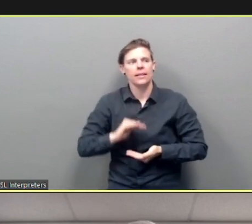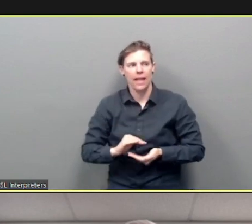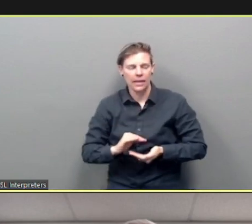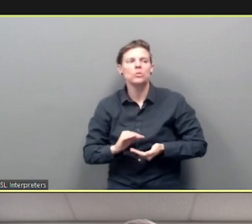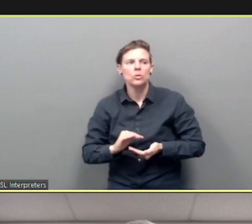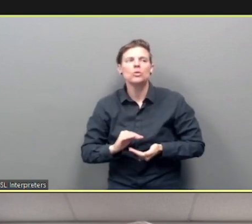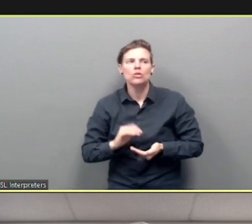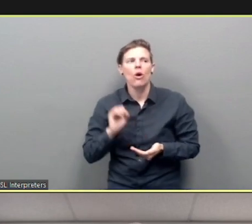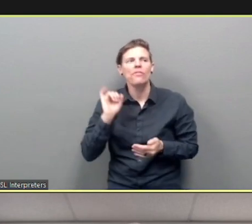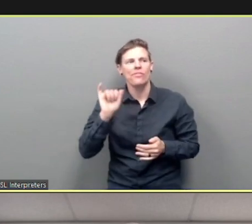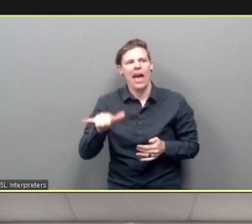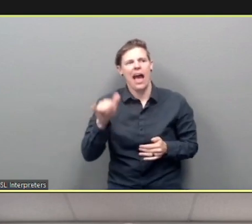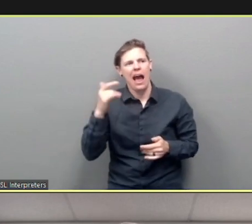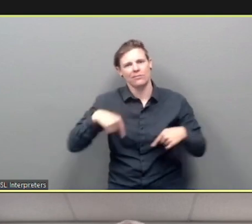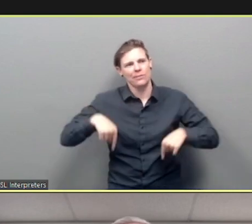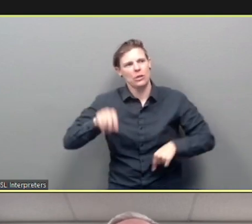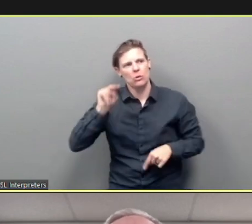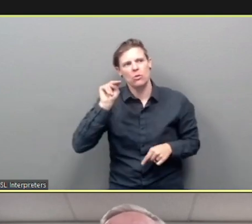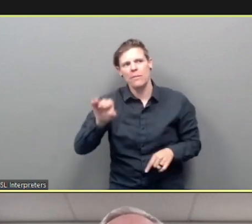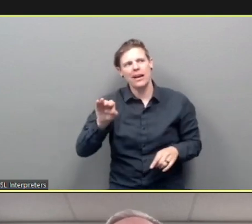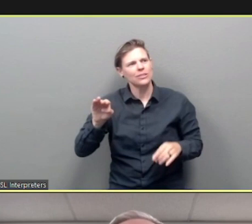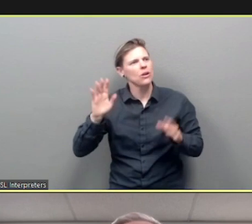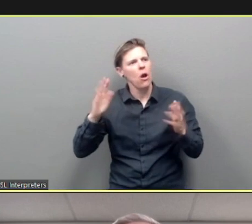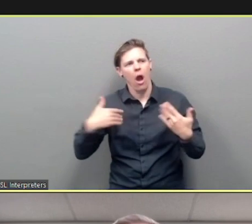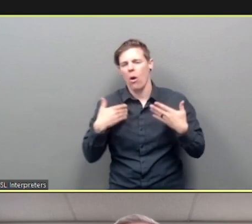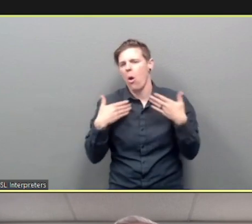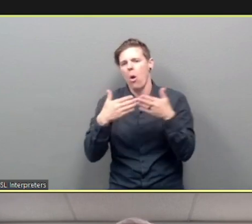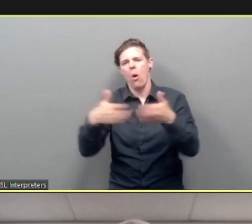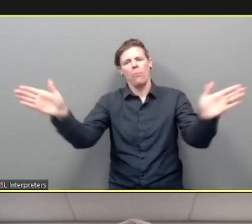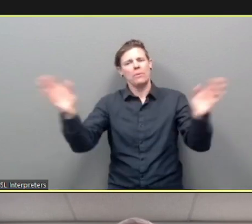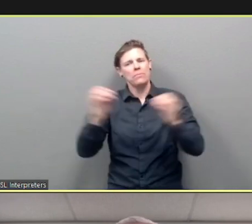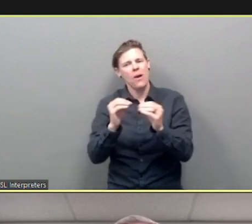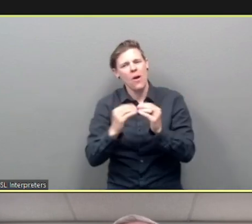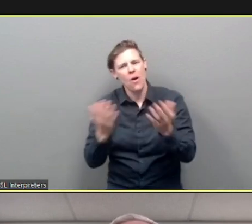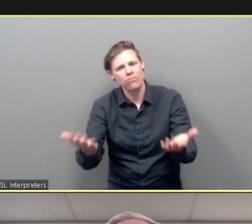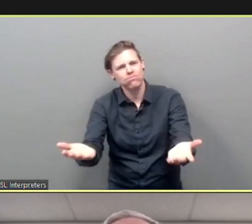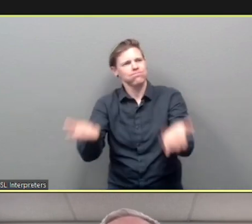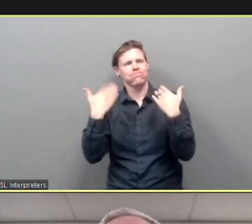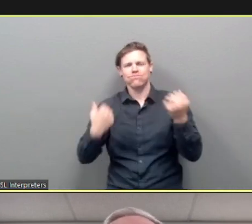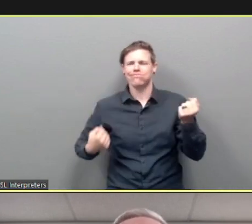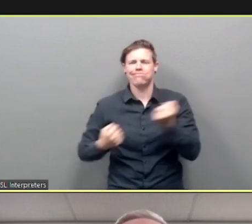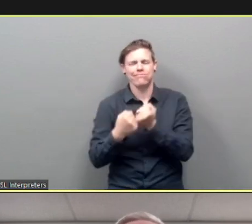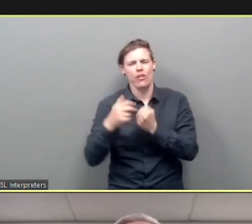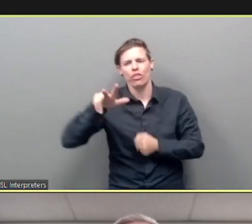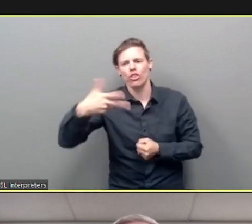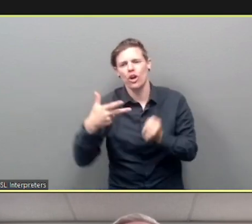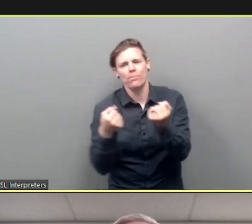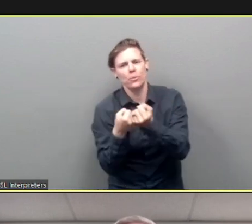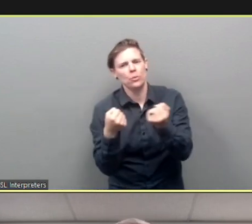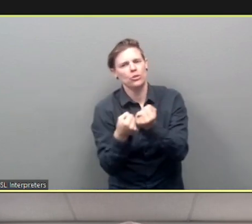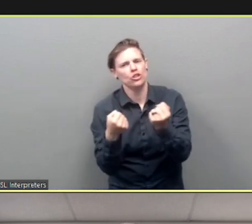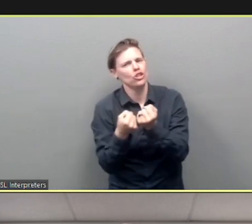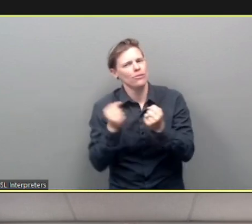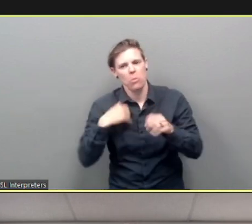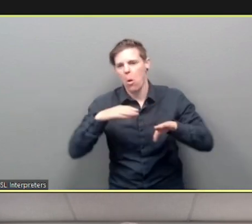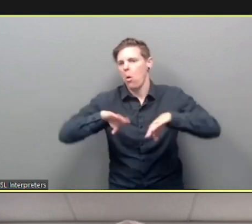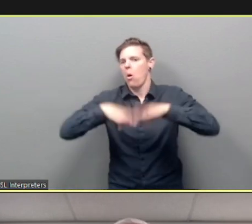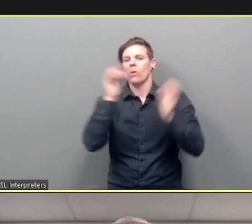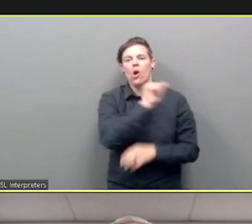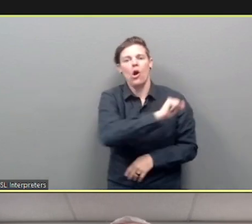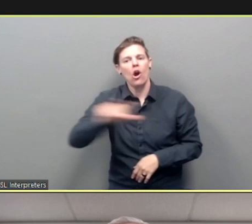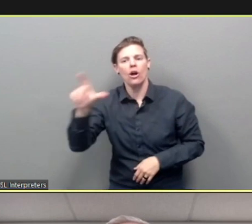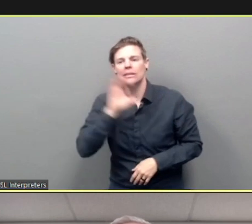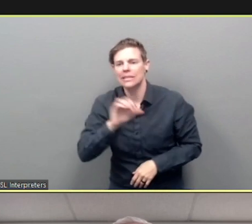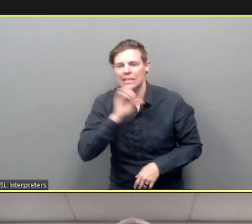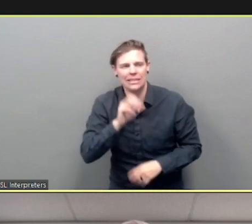was one of the leaders in deciding that everyone who had not had a booster shot in either 2 or 6 months, depending on the